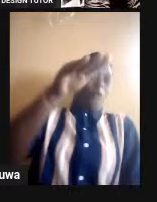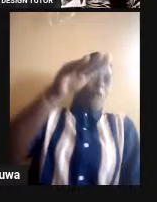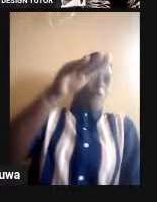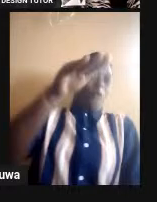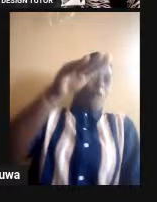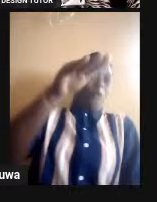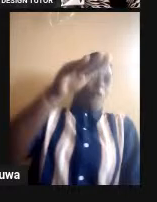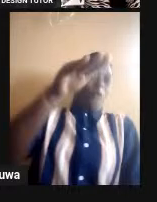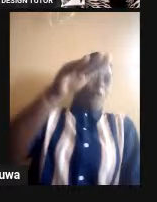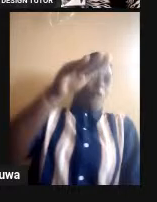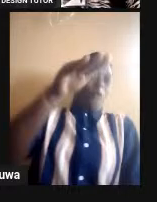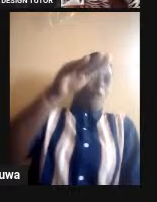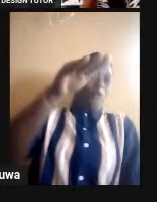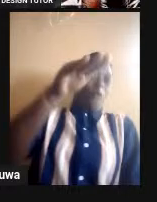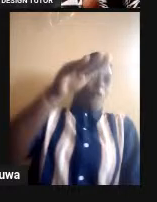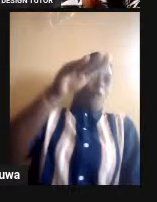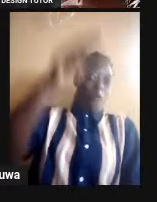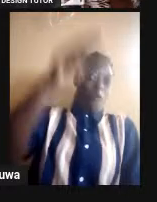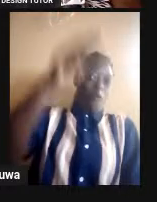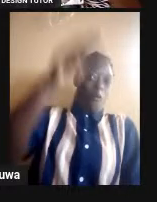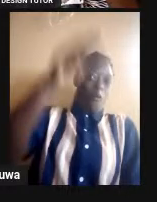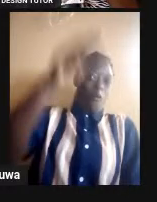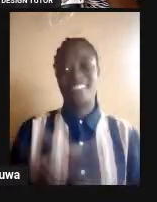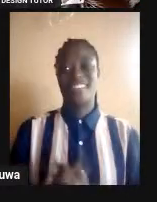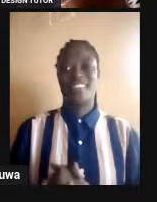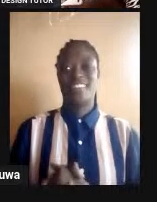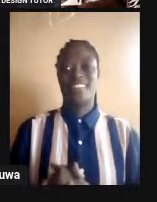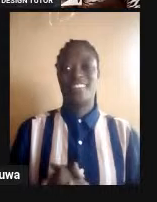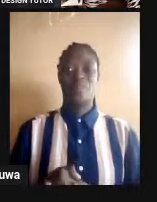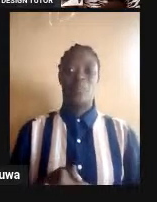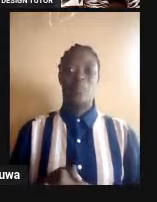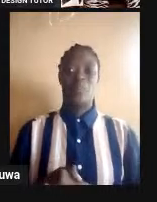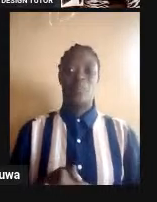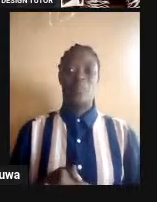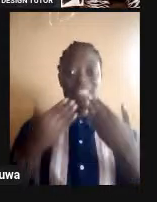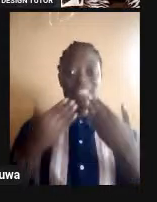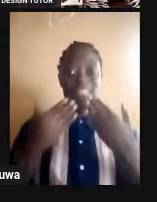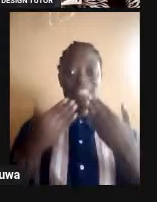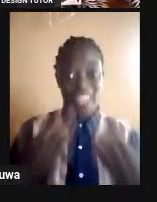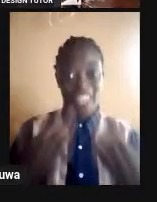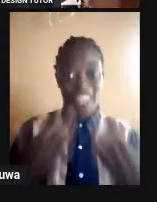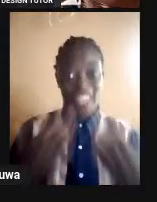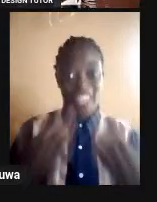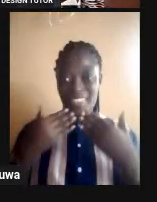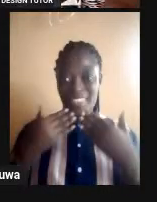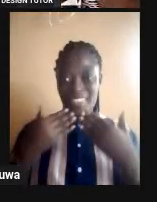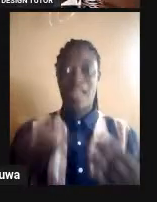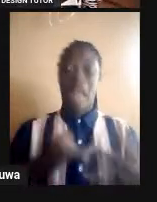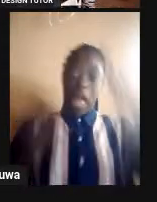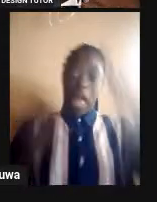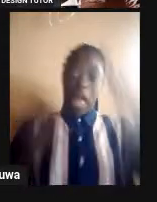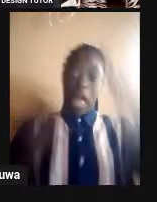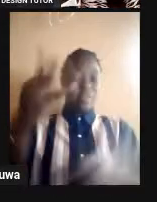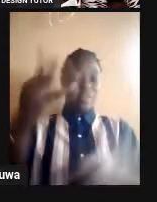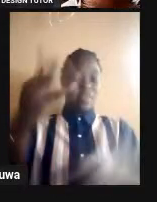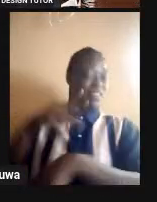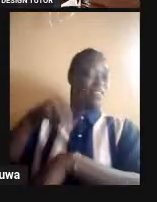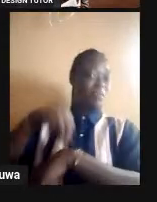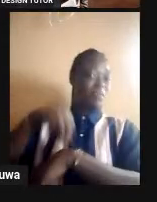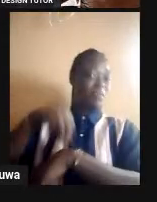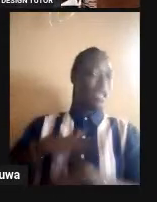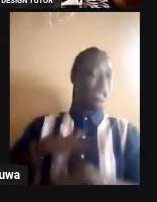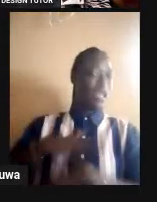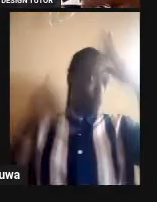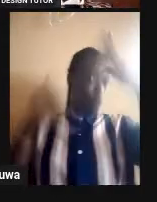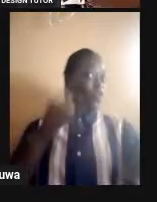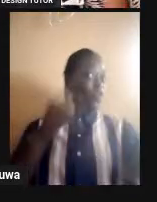Thank you. And I hope you got the message. I hope you understand, right? Now, remember, it's not just about learning, it's about